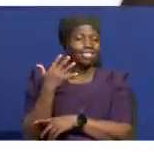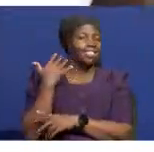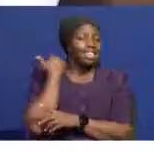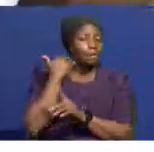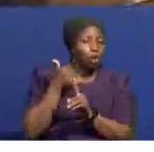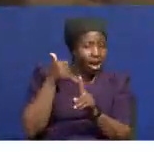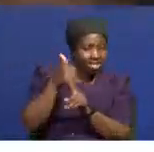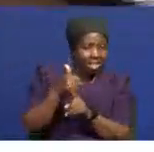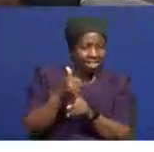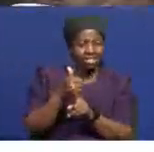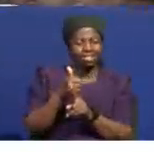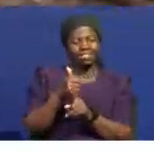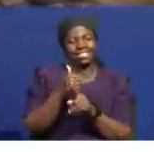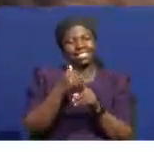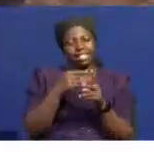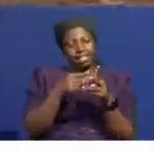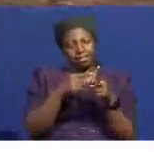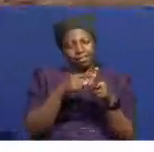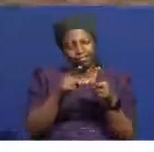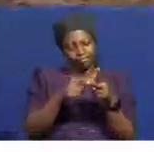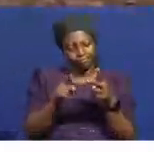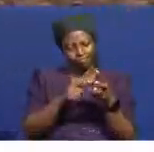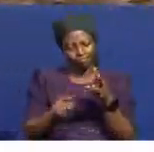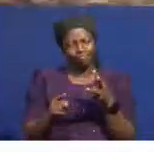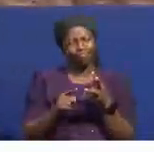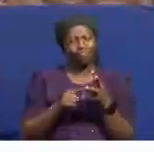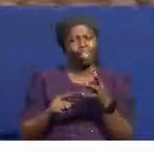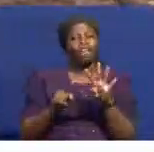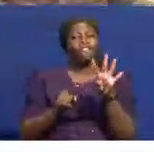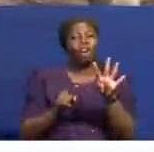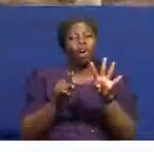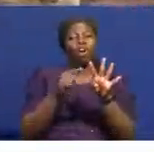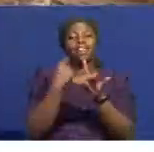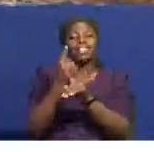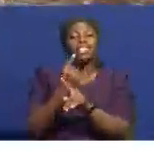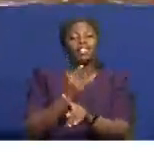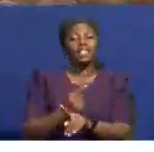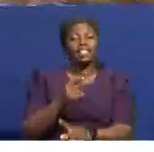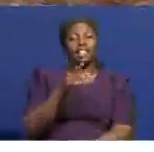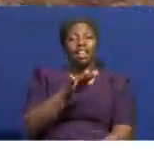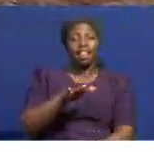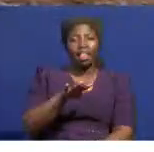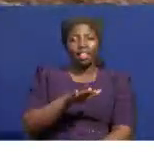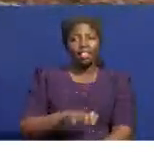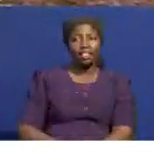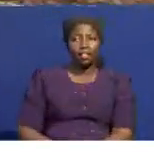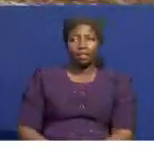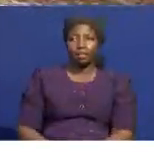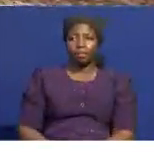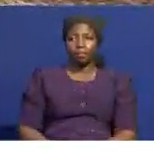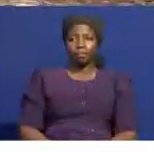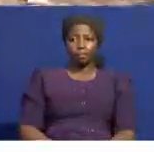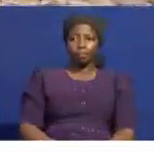in Ngaratuko, Kagir, Sibilo, Yatia, and Saimosoi.